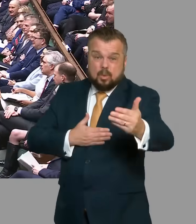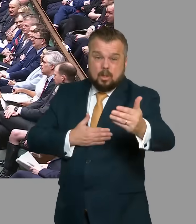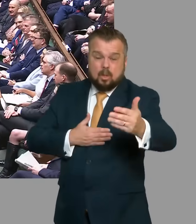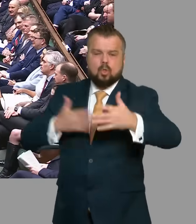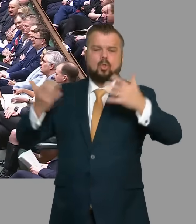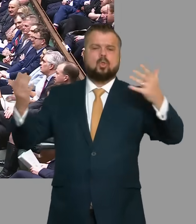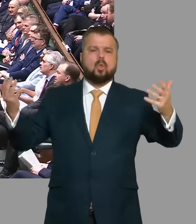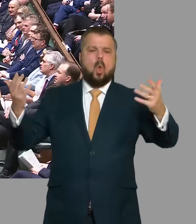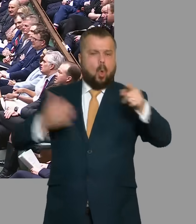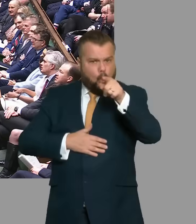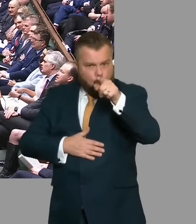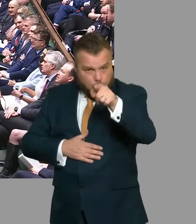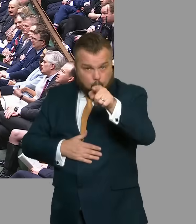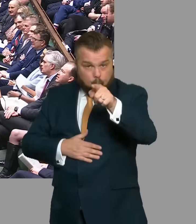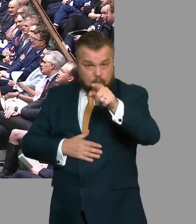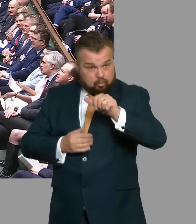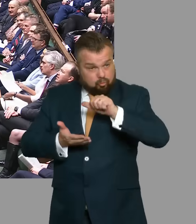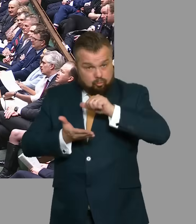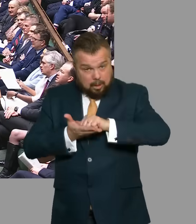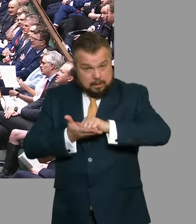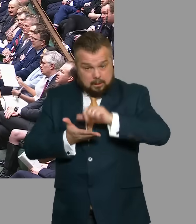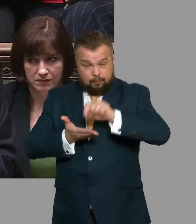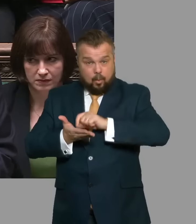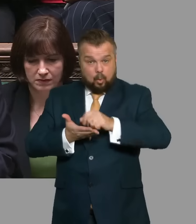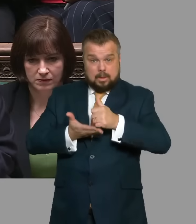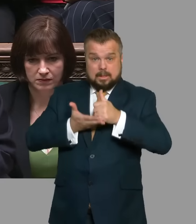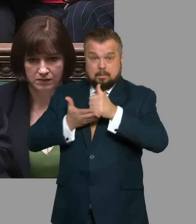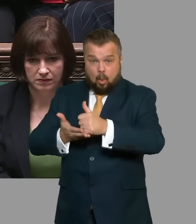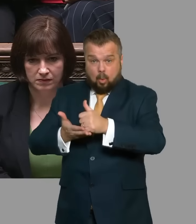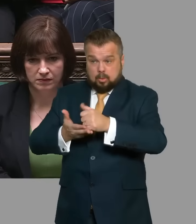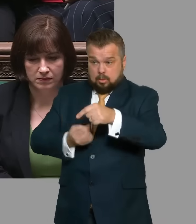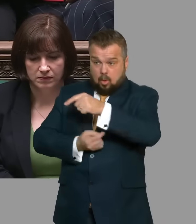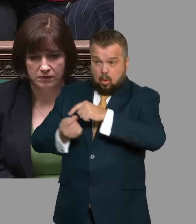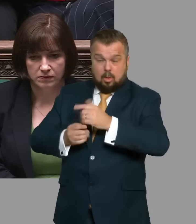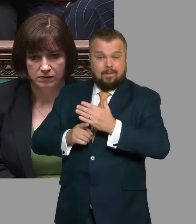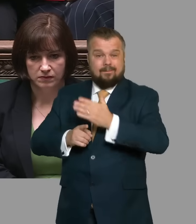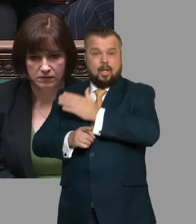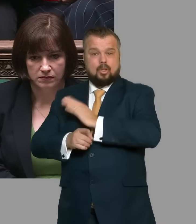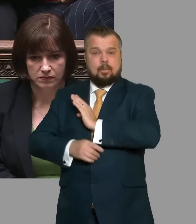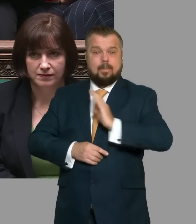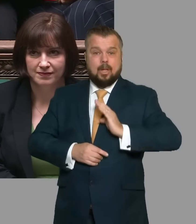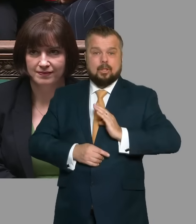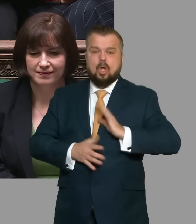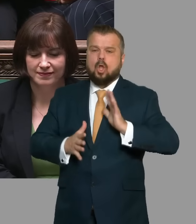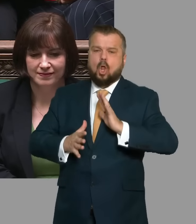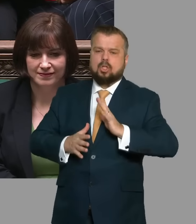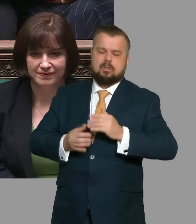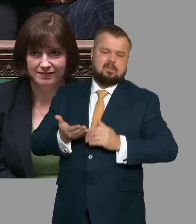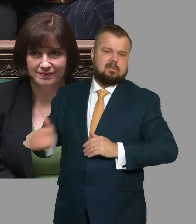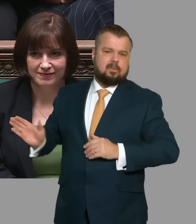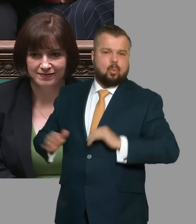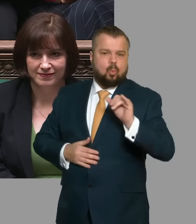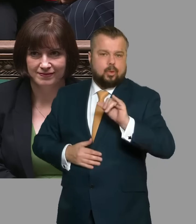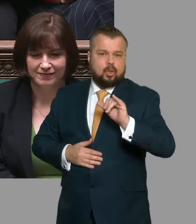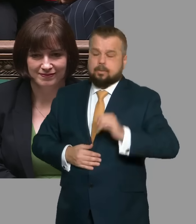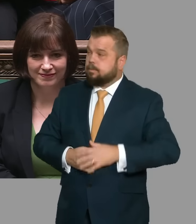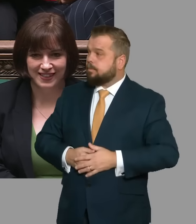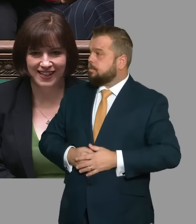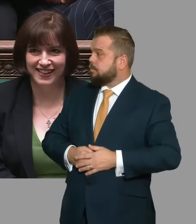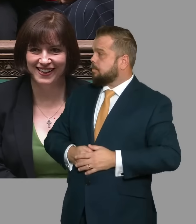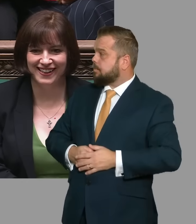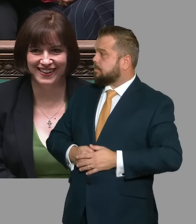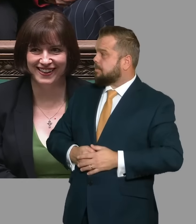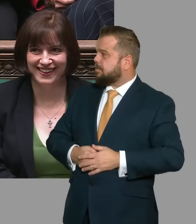Mr. Speaker, she's claiming strength. She read the guy's defection letter and then at that point decided to sack him. What was she going to